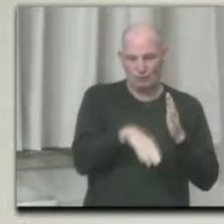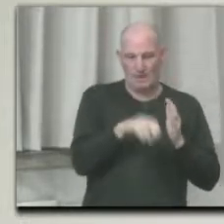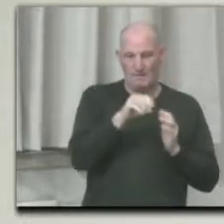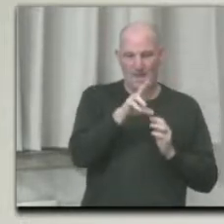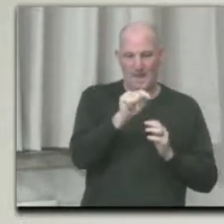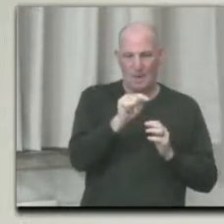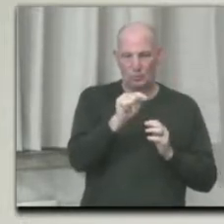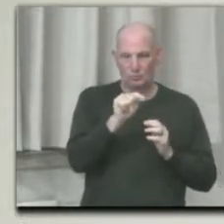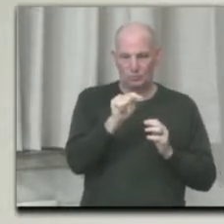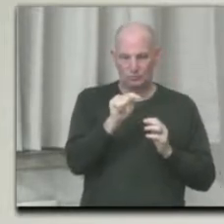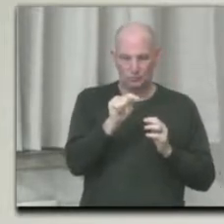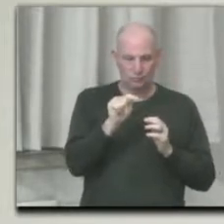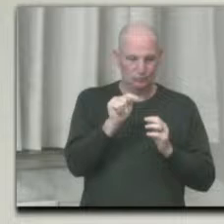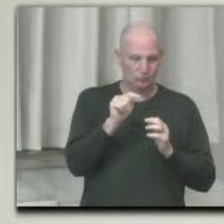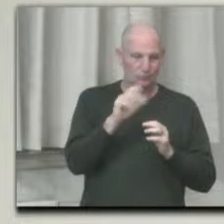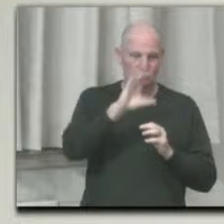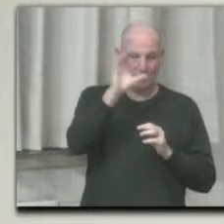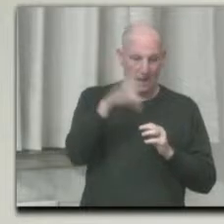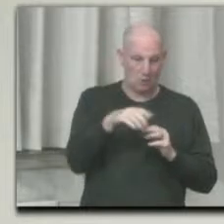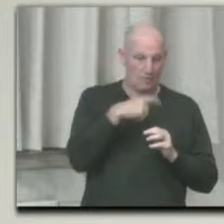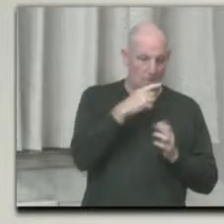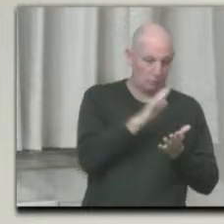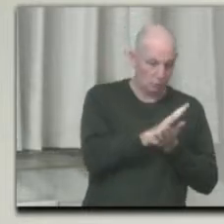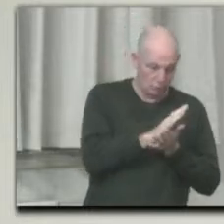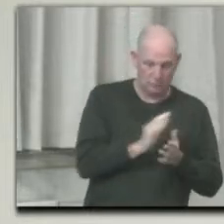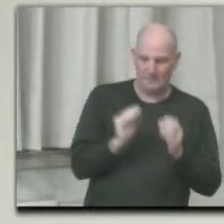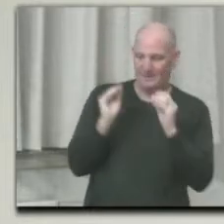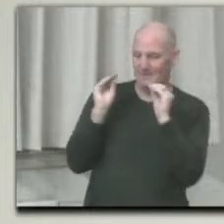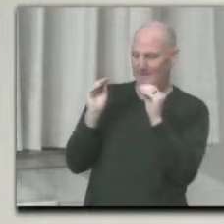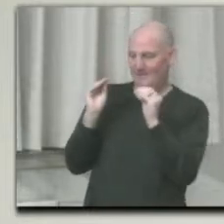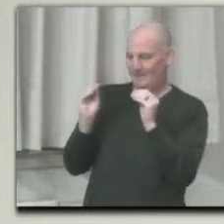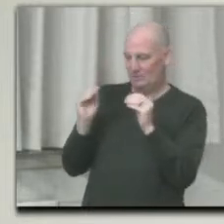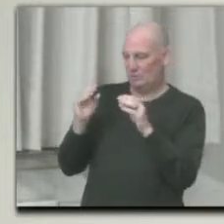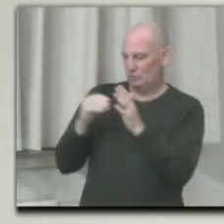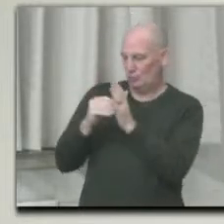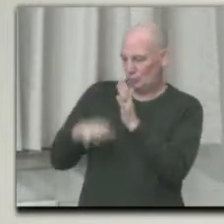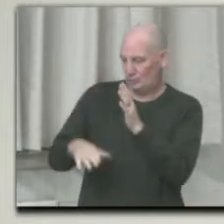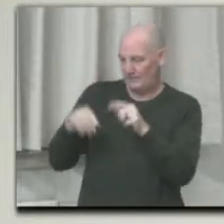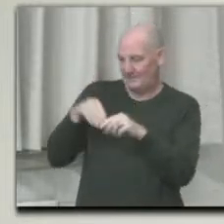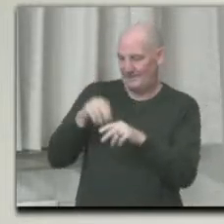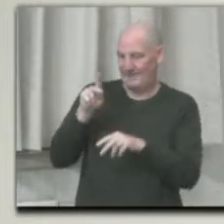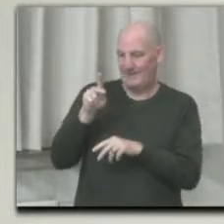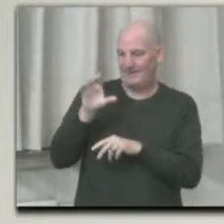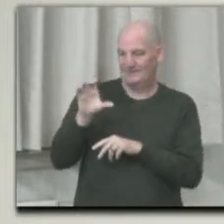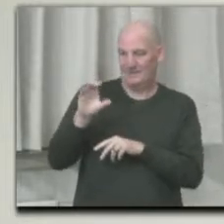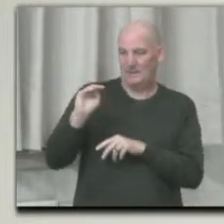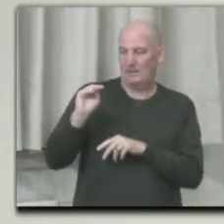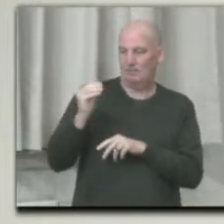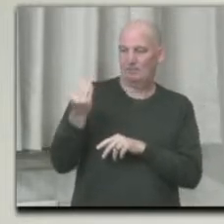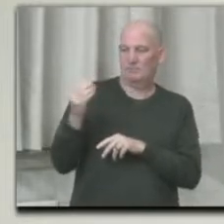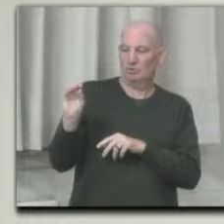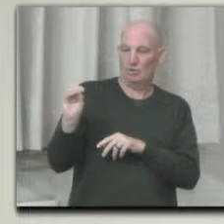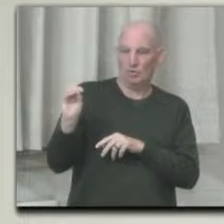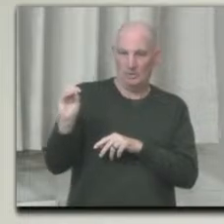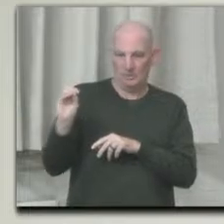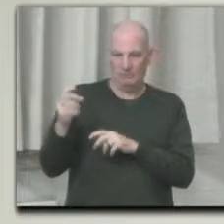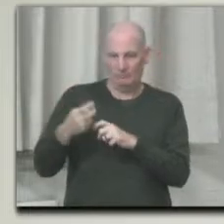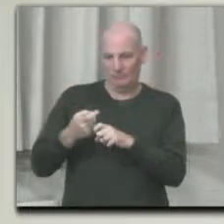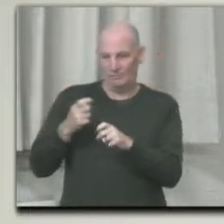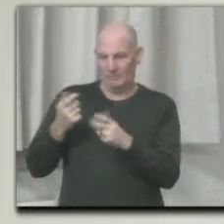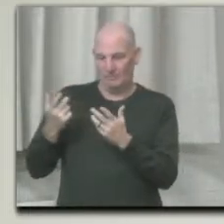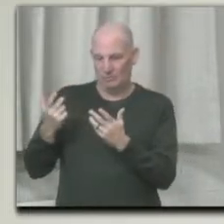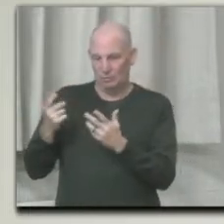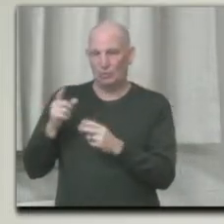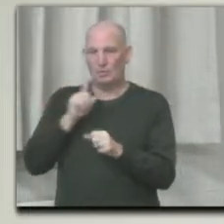Chicago public schools, to teaching cohorts of students in Kansas City, Missouri, who were equally disadvantaged and from some of the toughest neighborhoods,